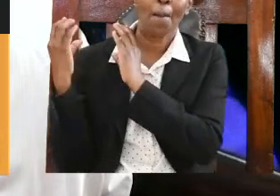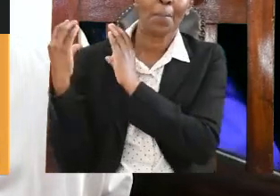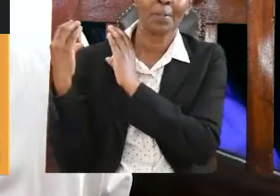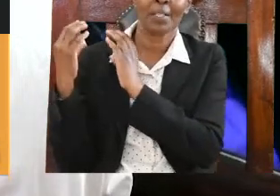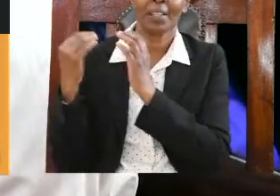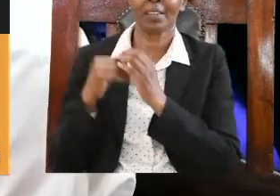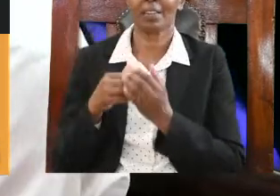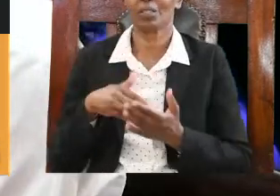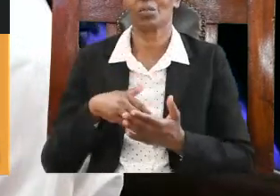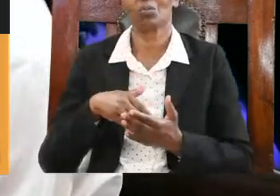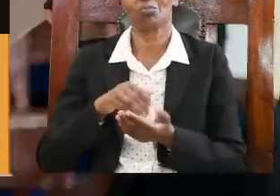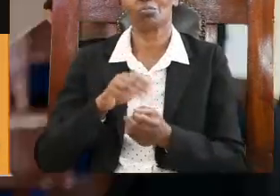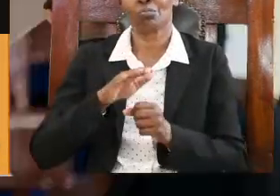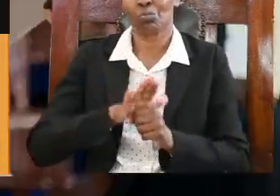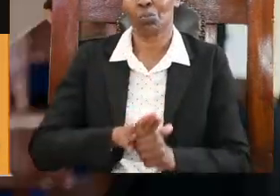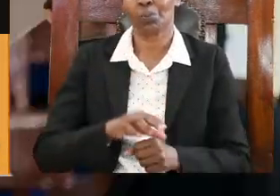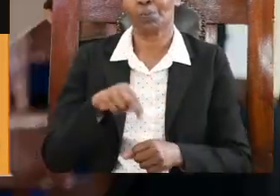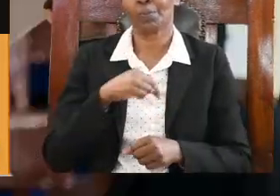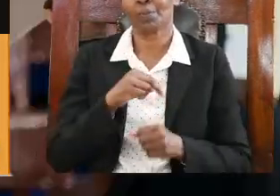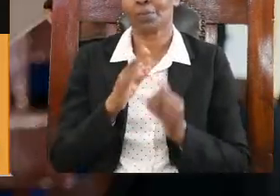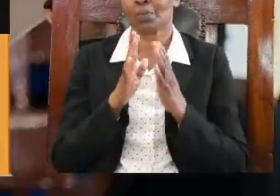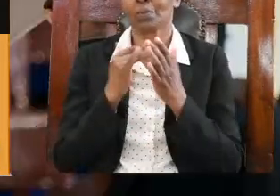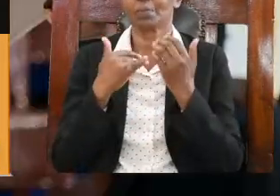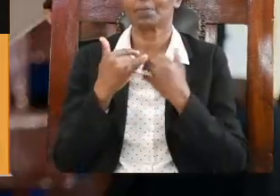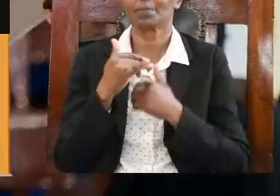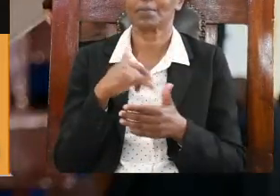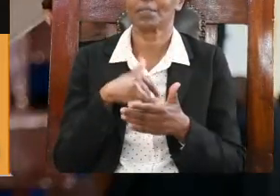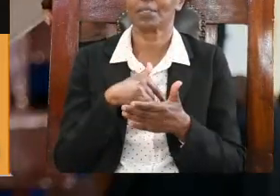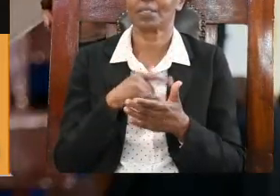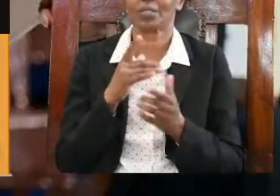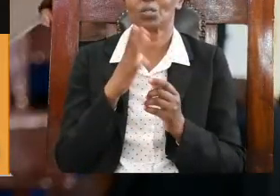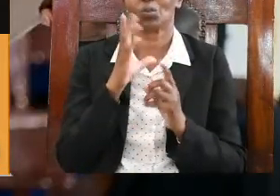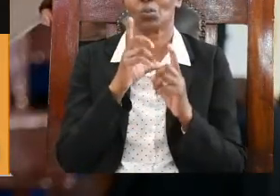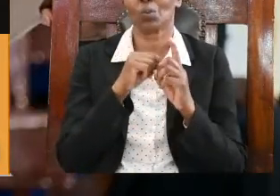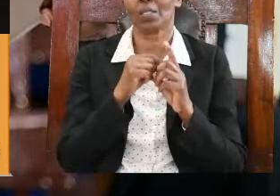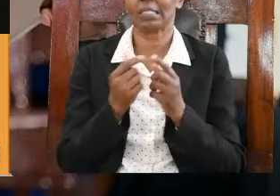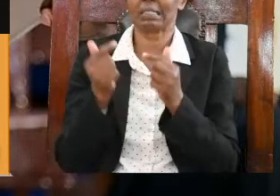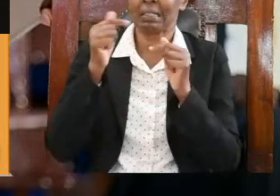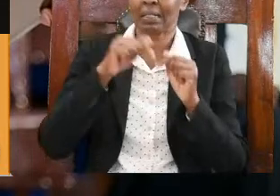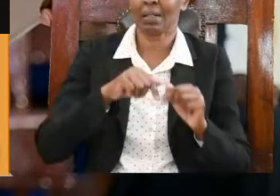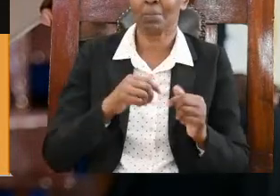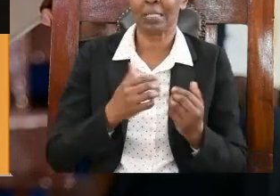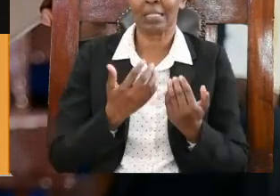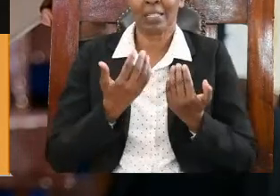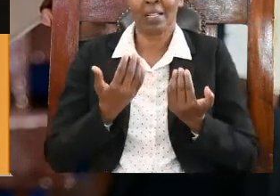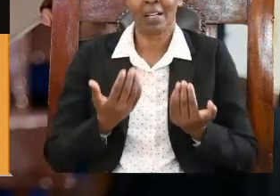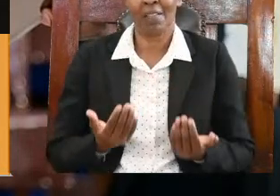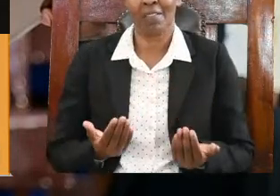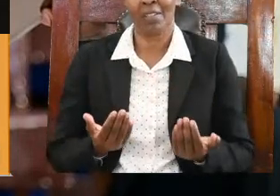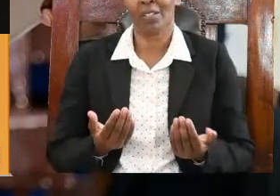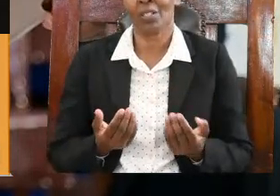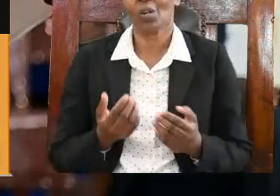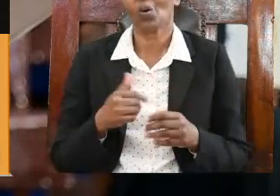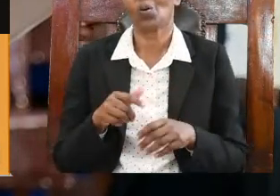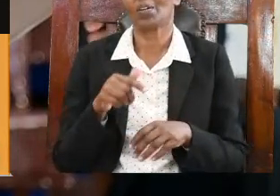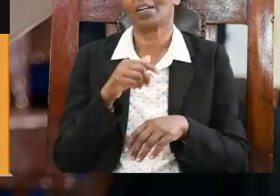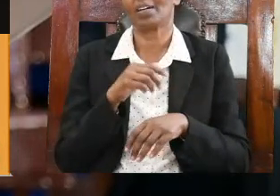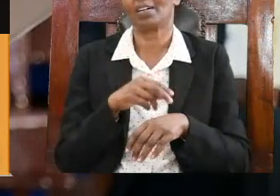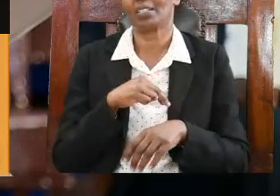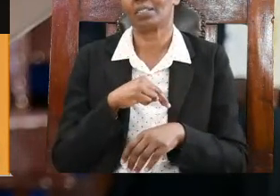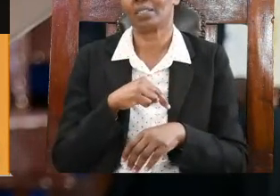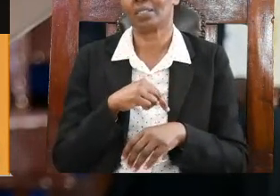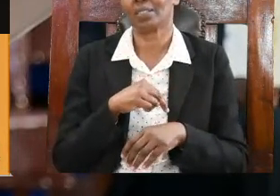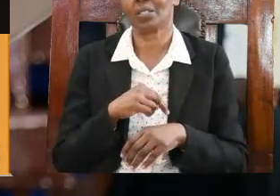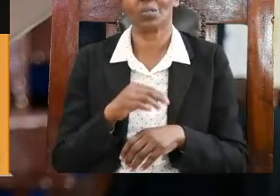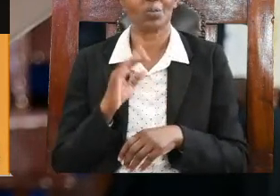down. We pray that may these words come heavily in us. And if at all, kuna mahali ambapo